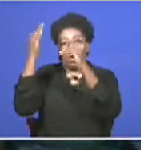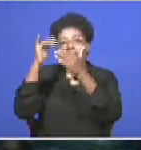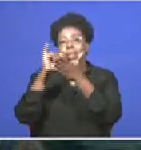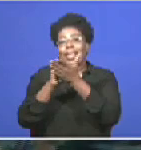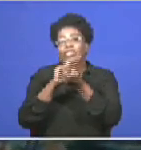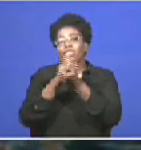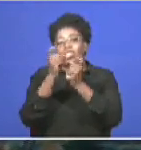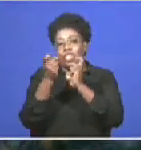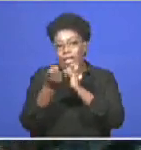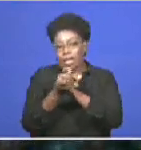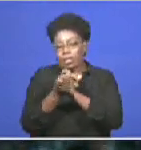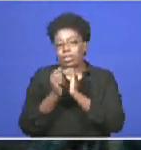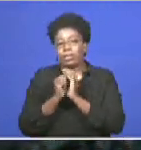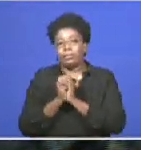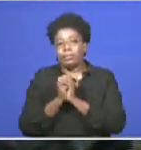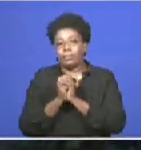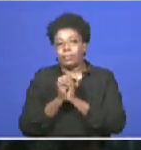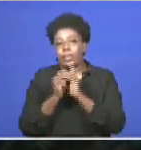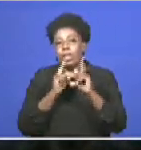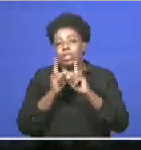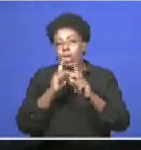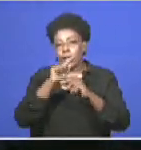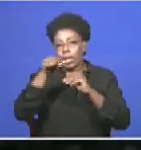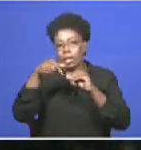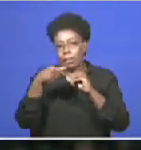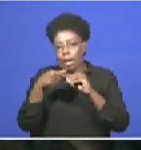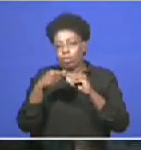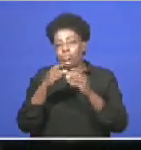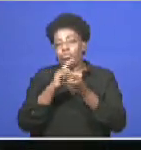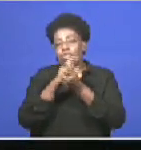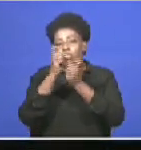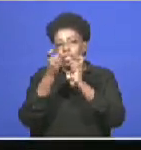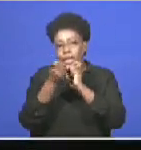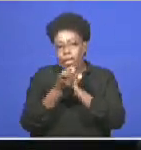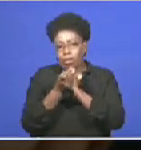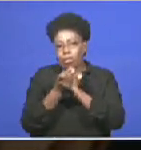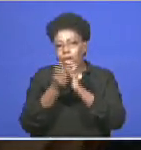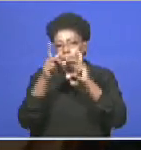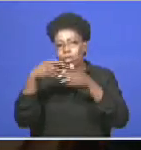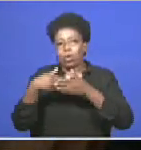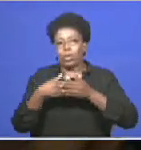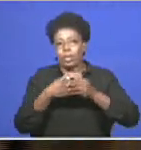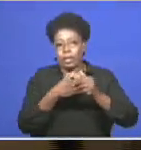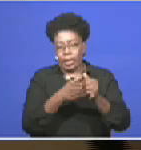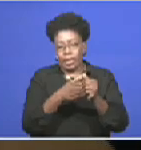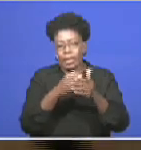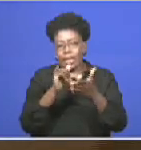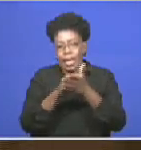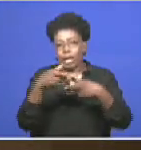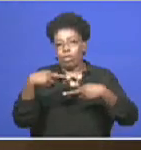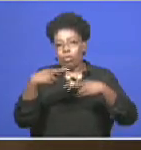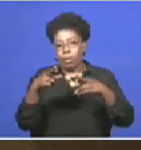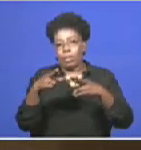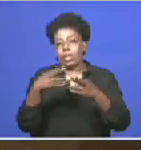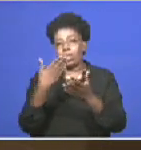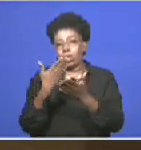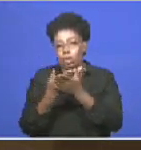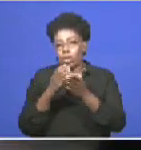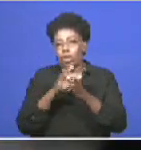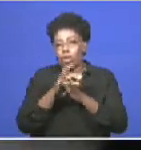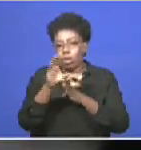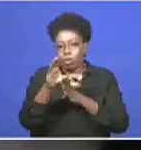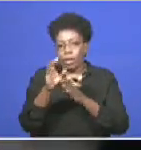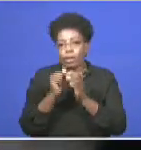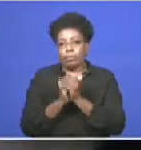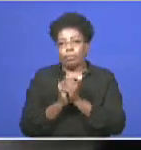change. Talking about change, Superintendent Brian Miller, who heads the control room, said it is a fulfilling career.